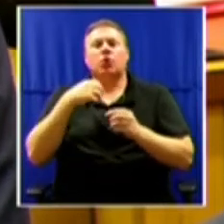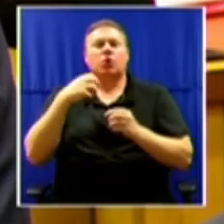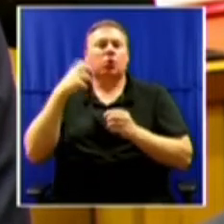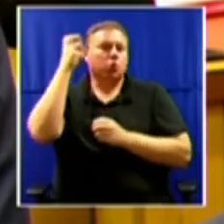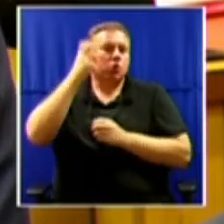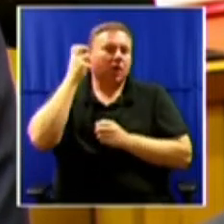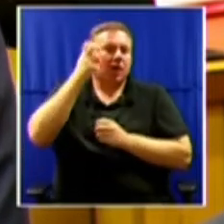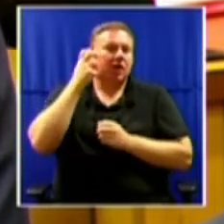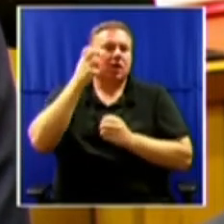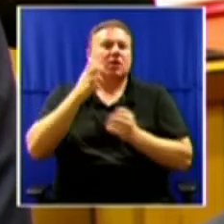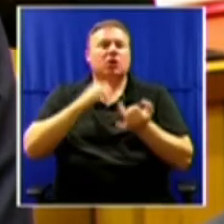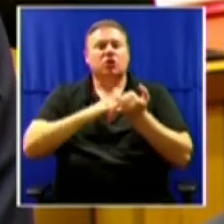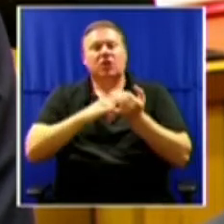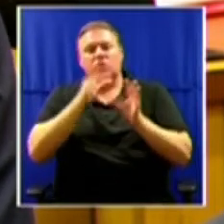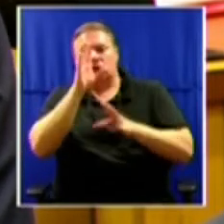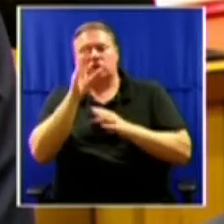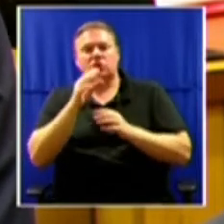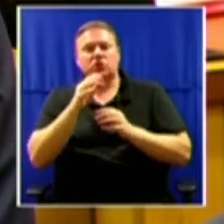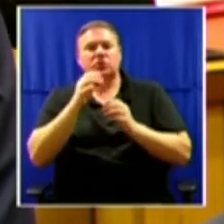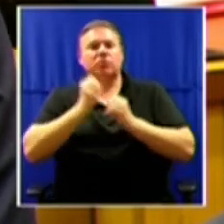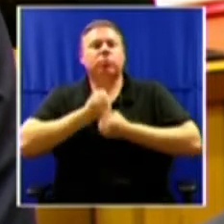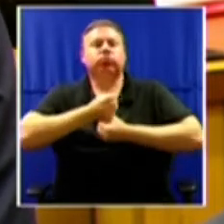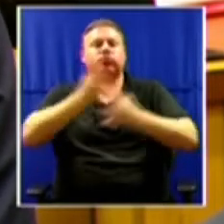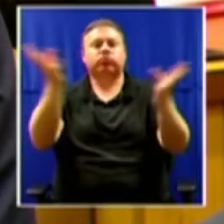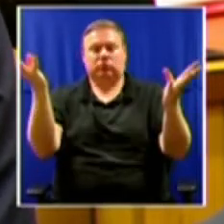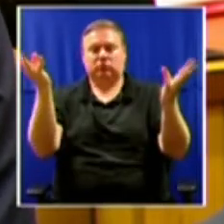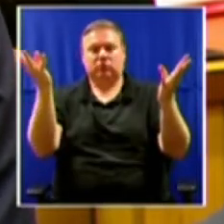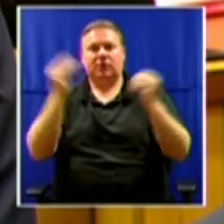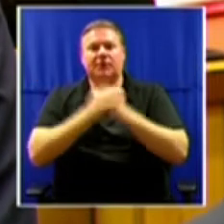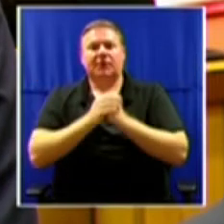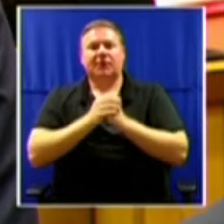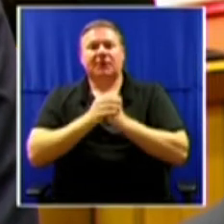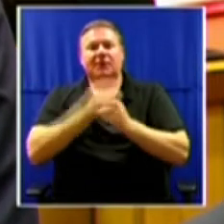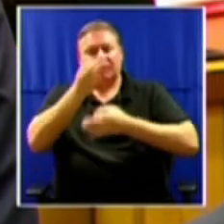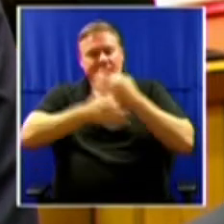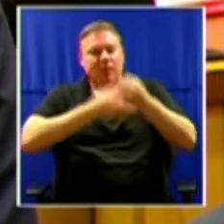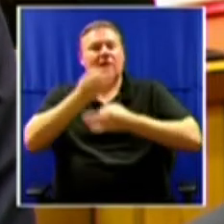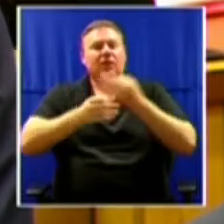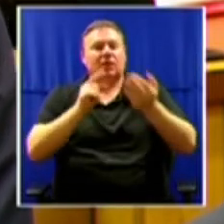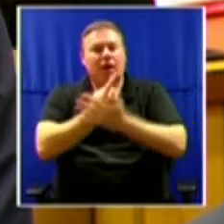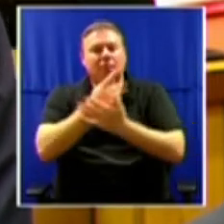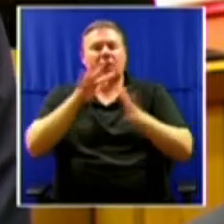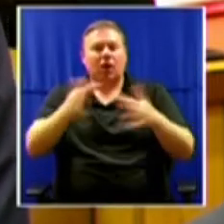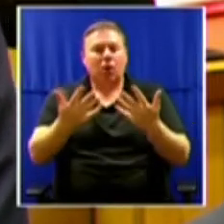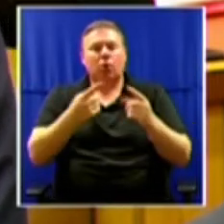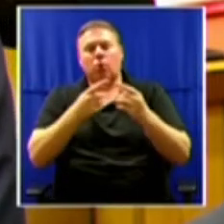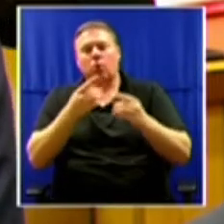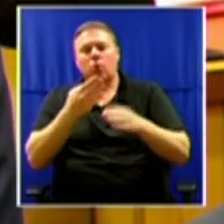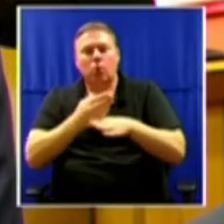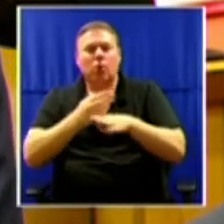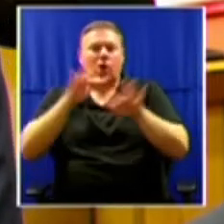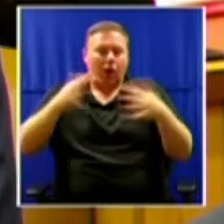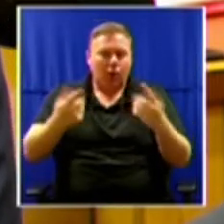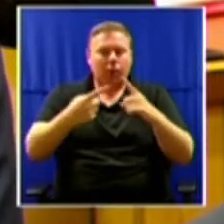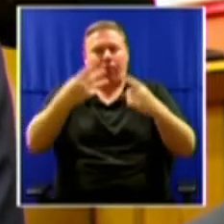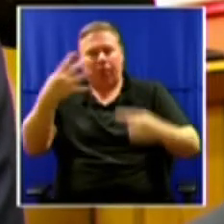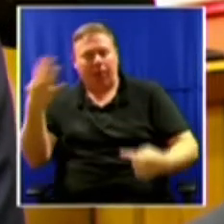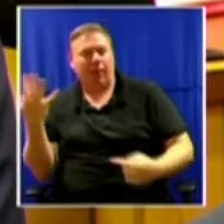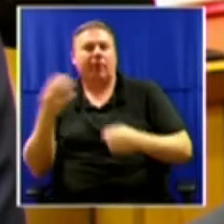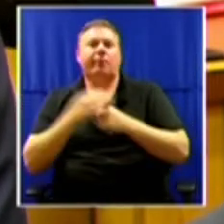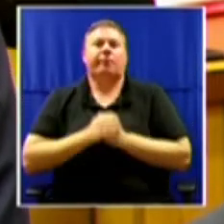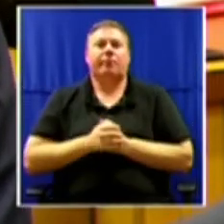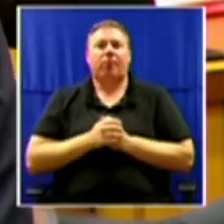and television talk shows. Brochures and pamphlets are also left behind at these community awareness events. In the current time